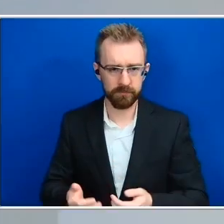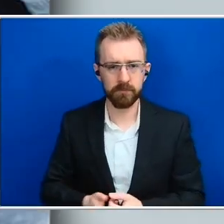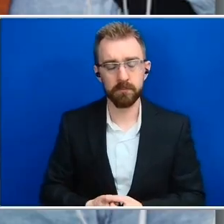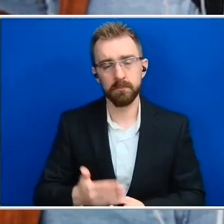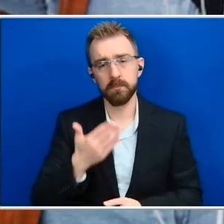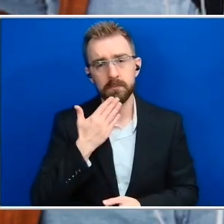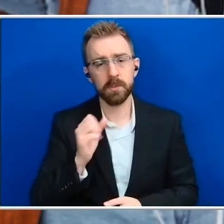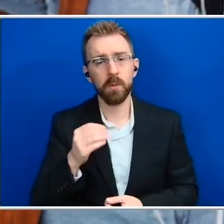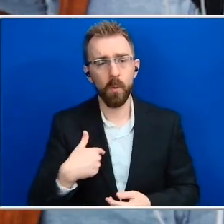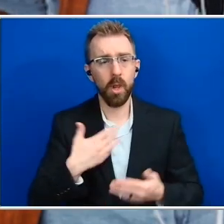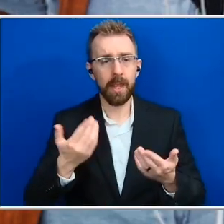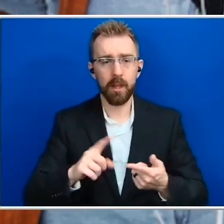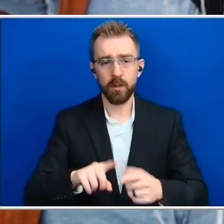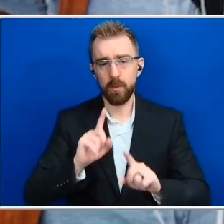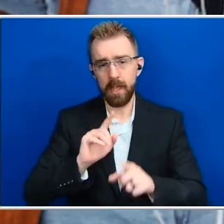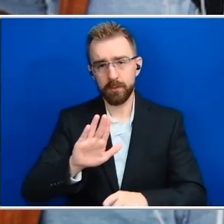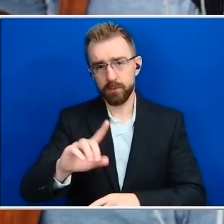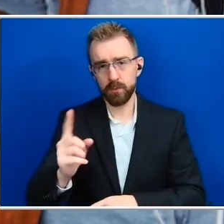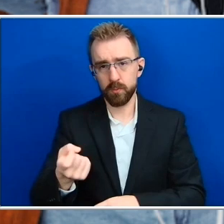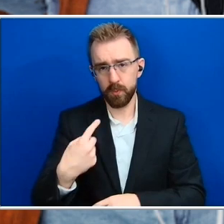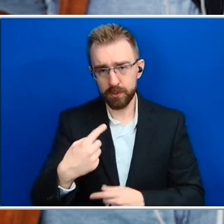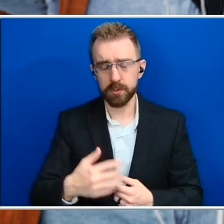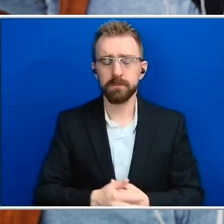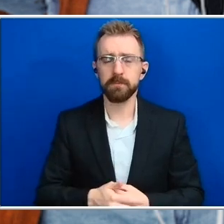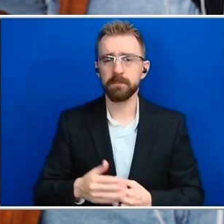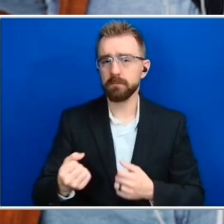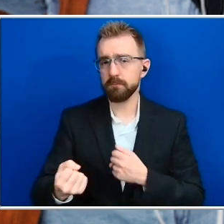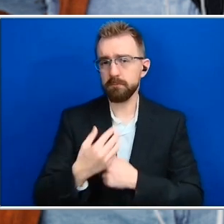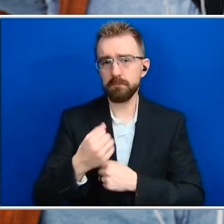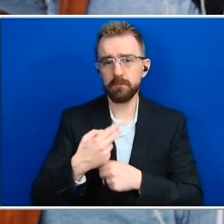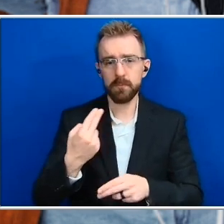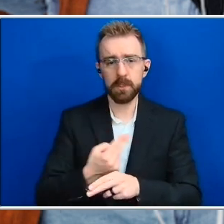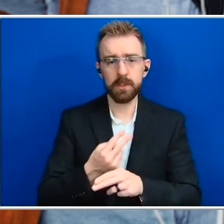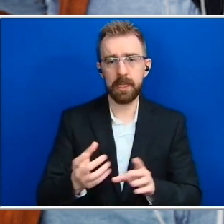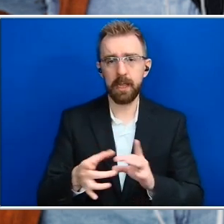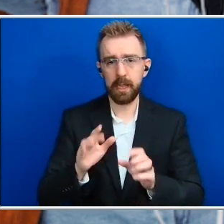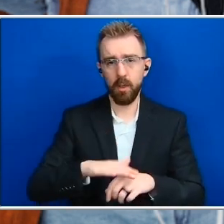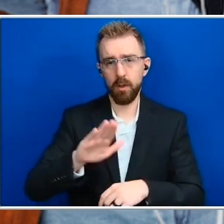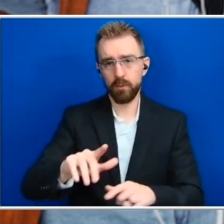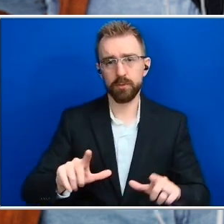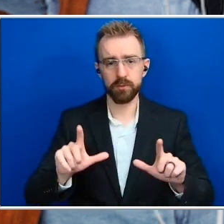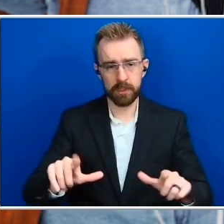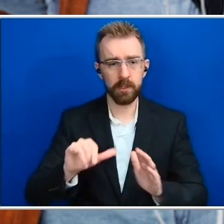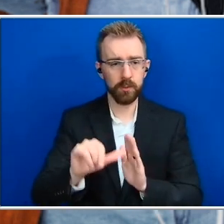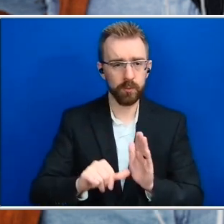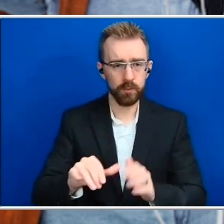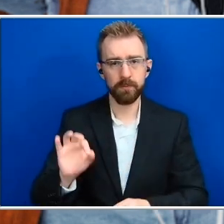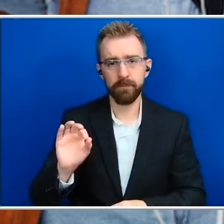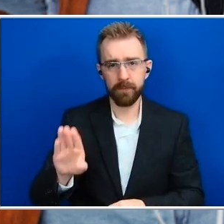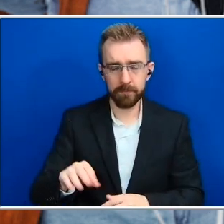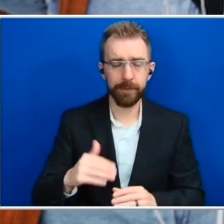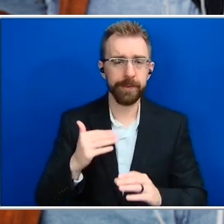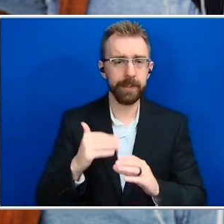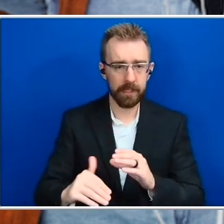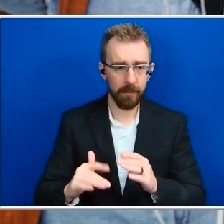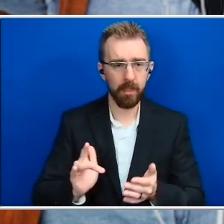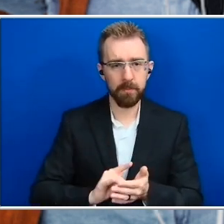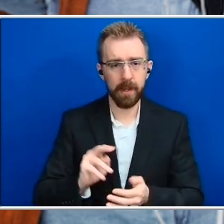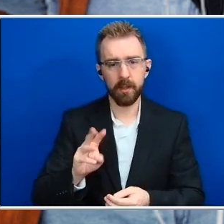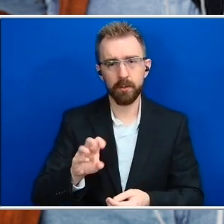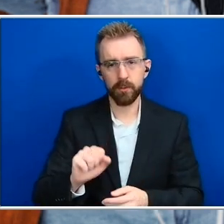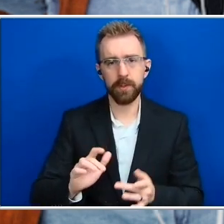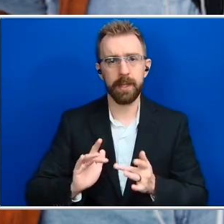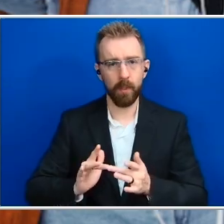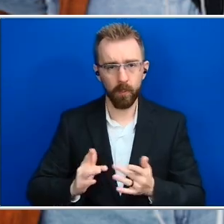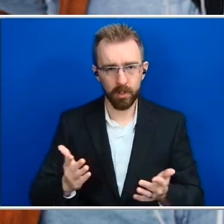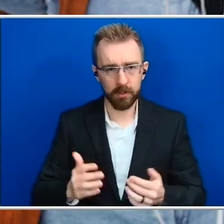your questions. Please send them in using the links on your screen, YouTube, Facebook, or email the Medical News Network.